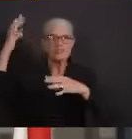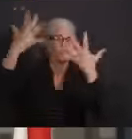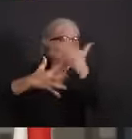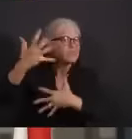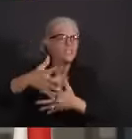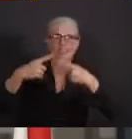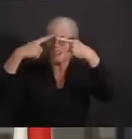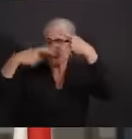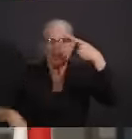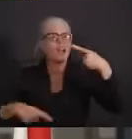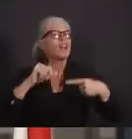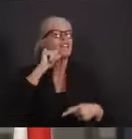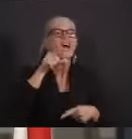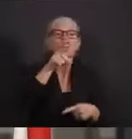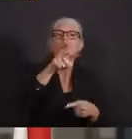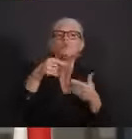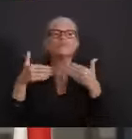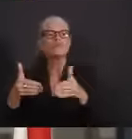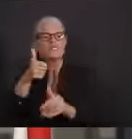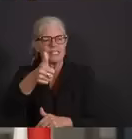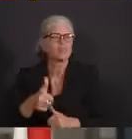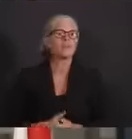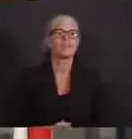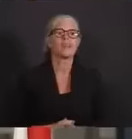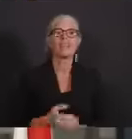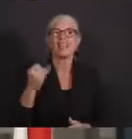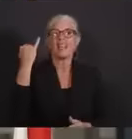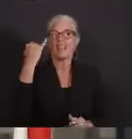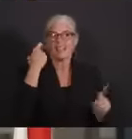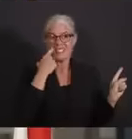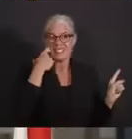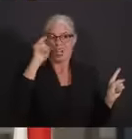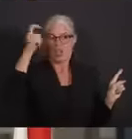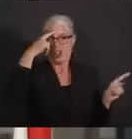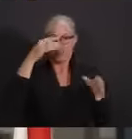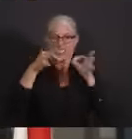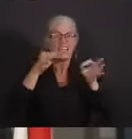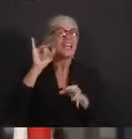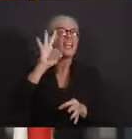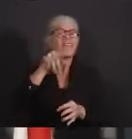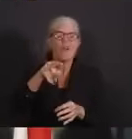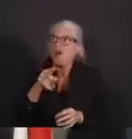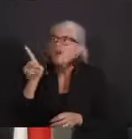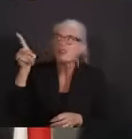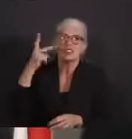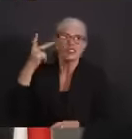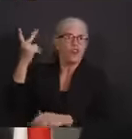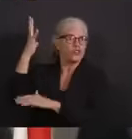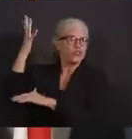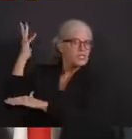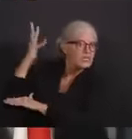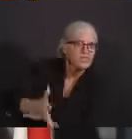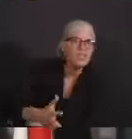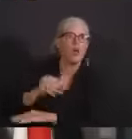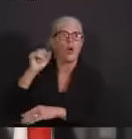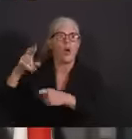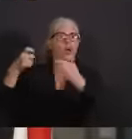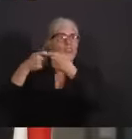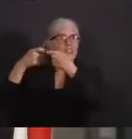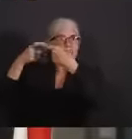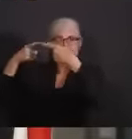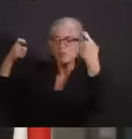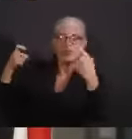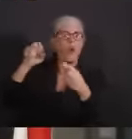not risk it. If you hear, as the governor said, if you hear trees snapping, that means that there is going to be flying debris. You should